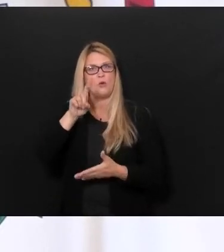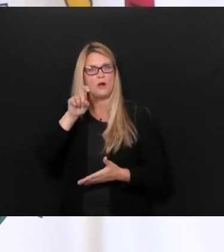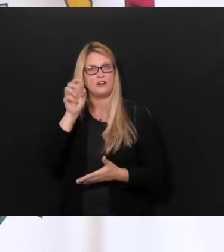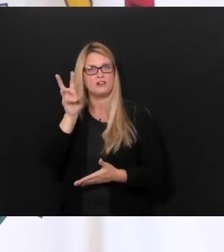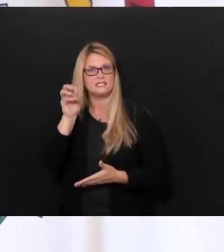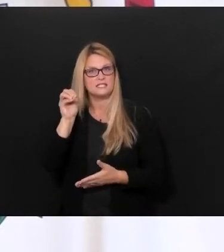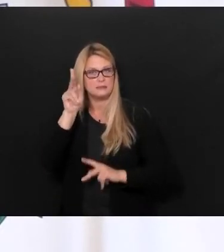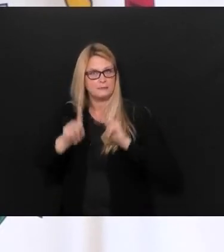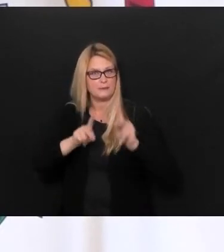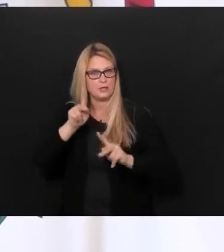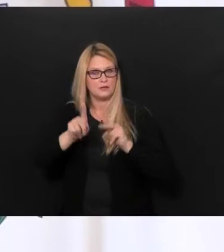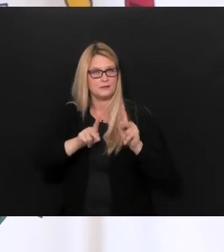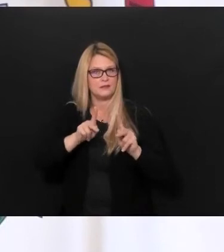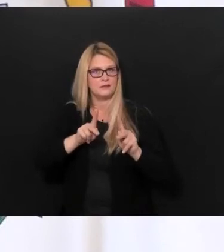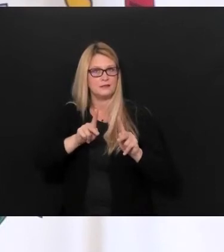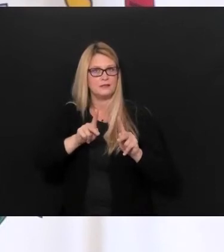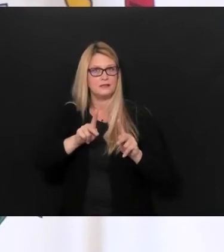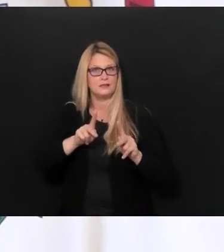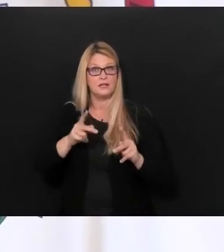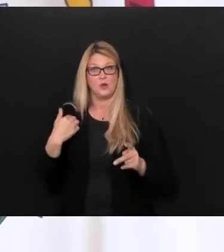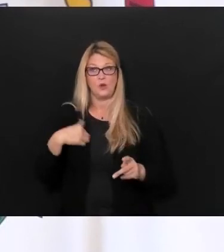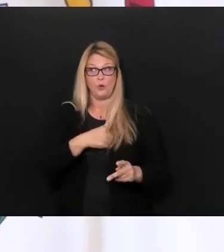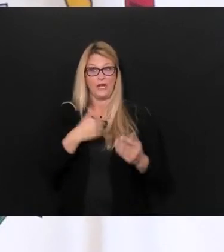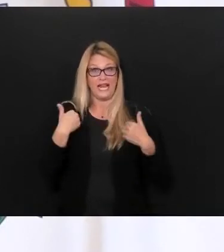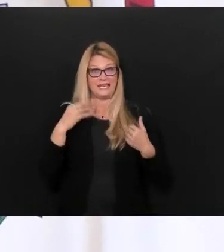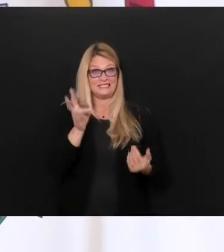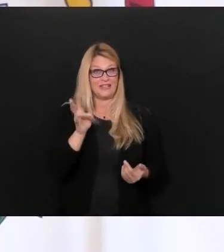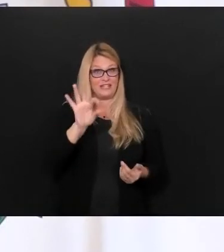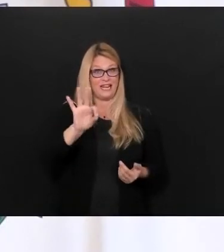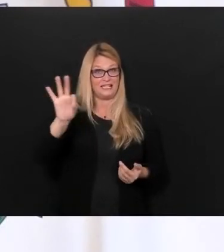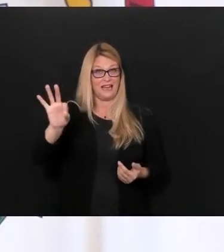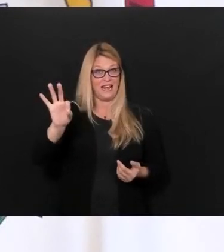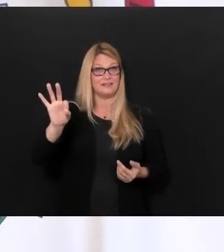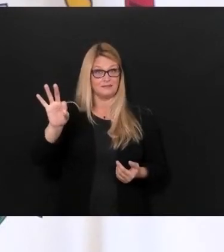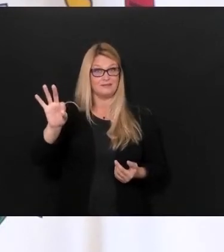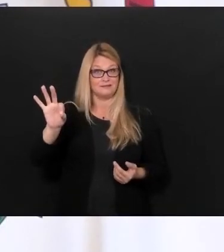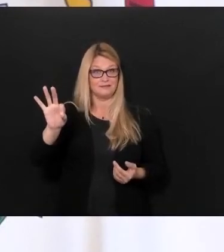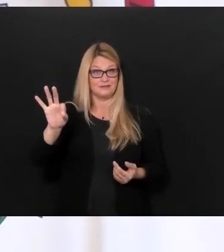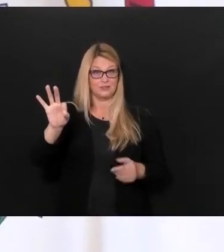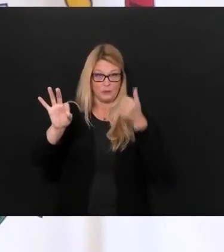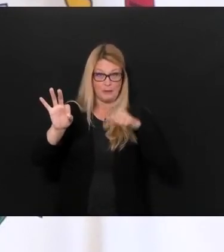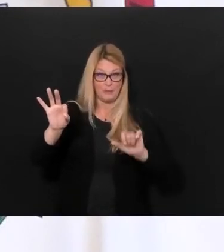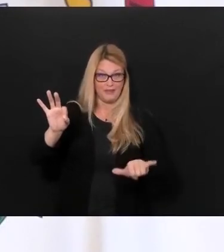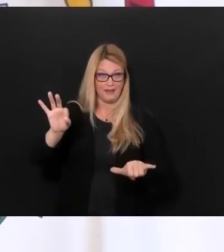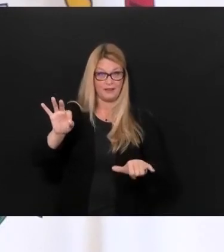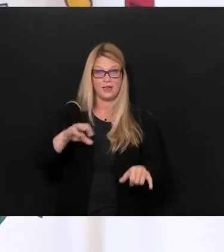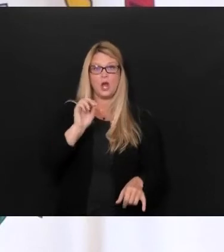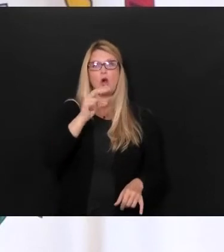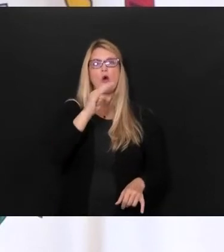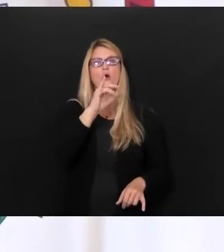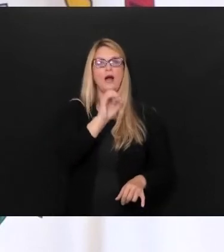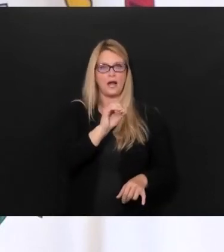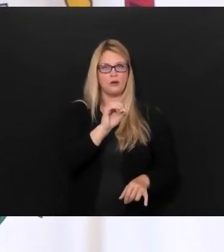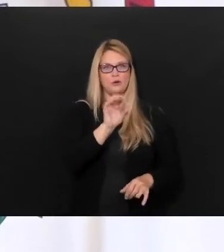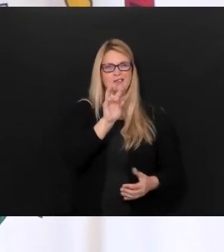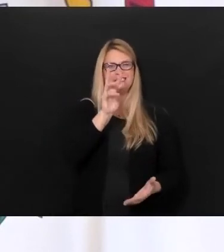4,160 people. We're at 799, now remember that. In Ohio,